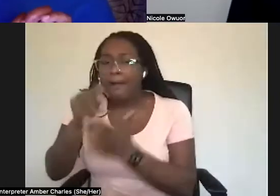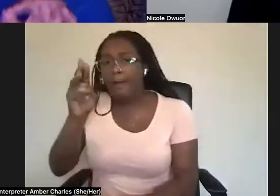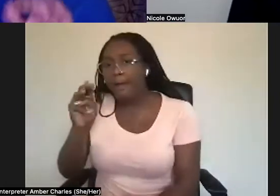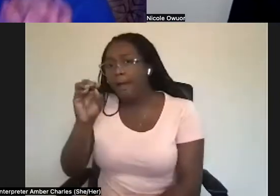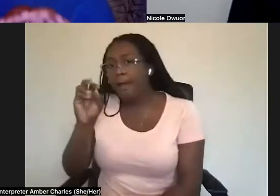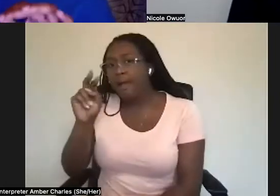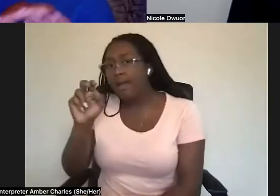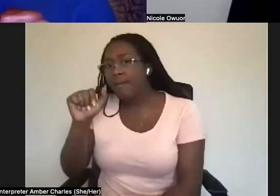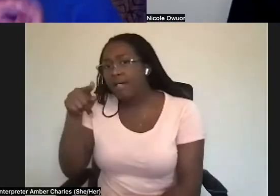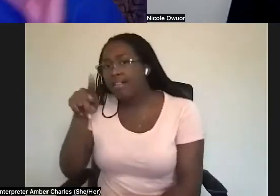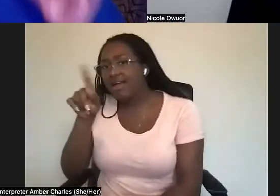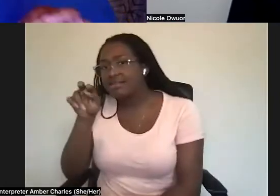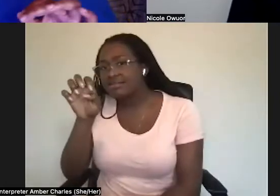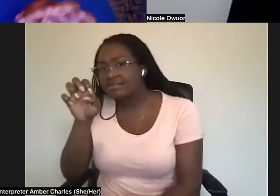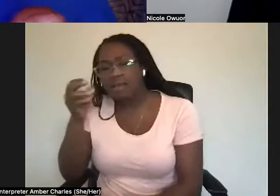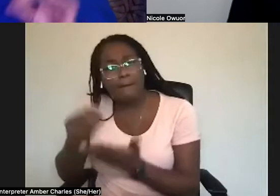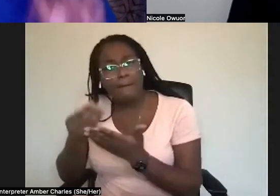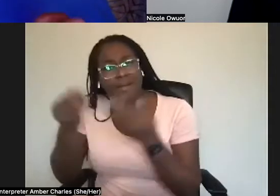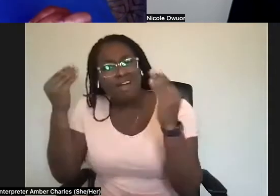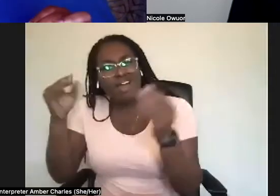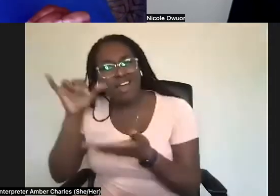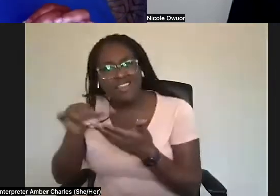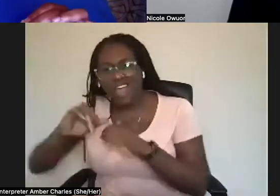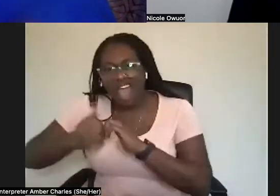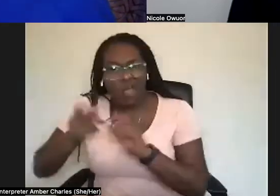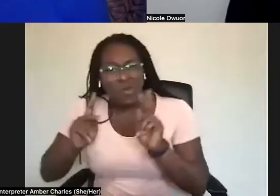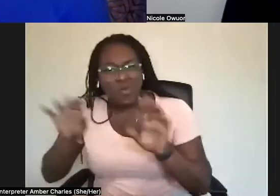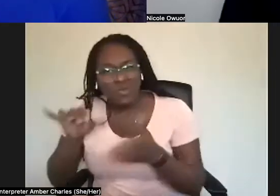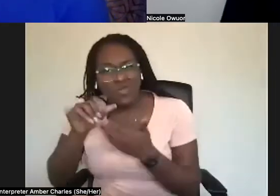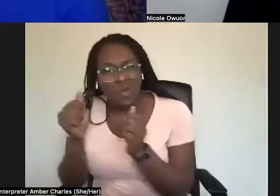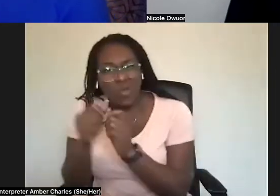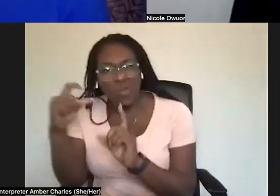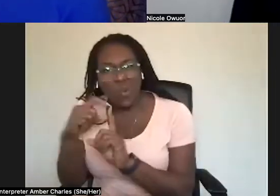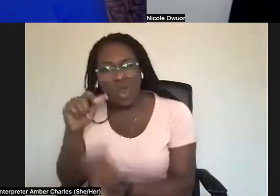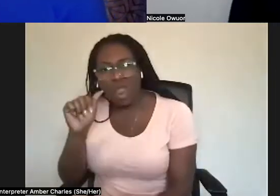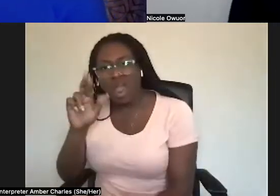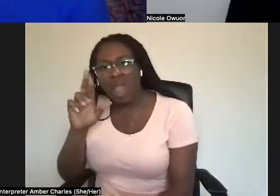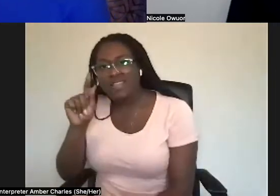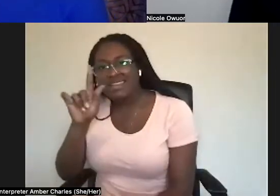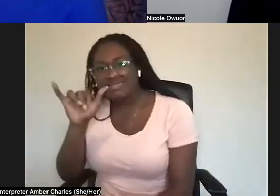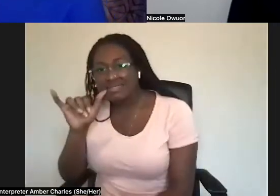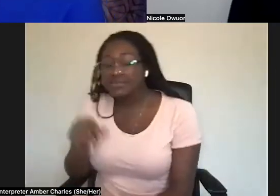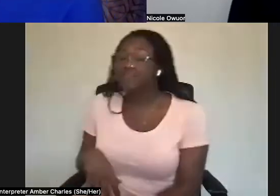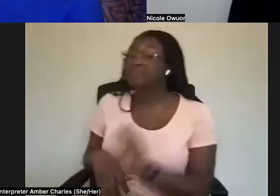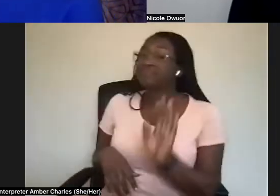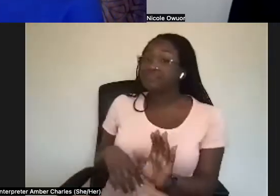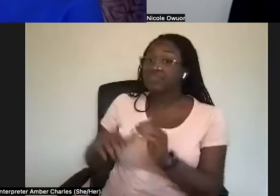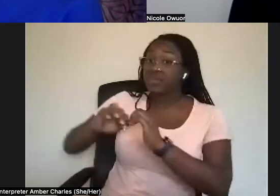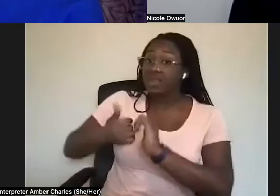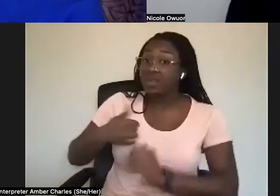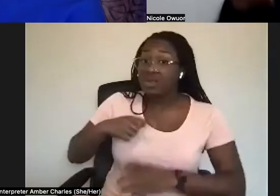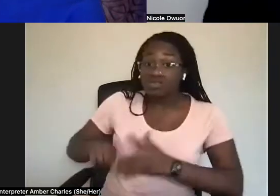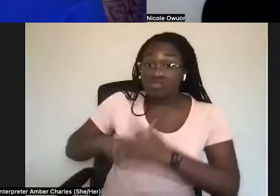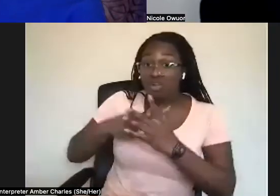monopolized. How have people monopolized audacity? So the way that I started thinking